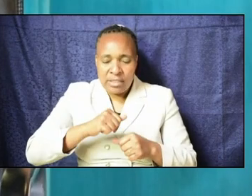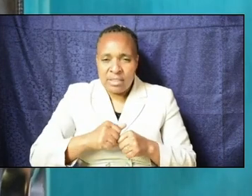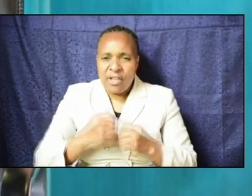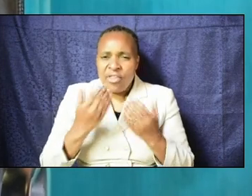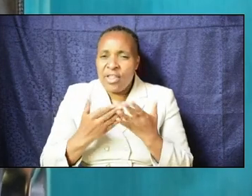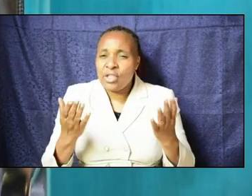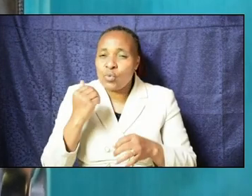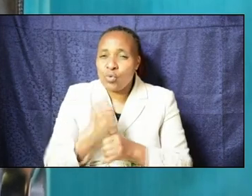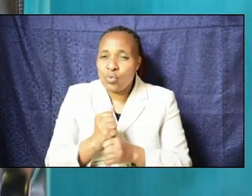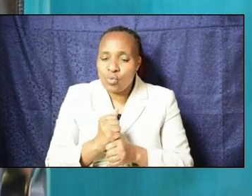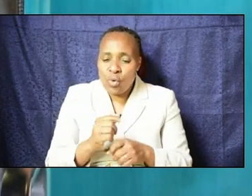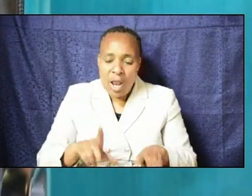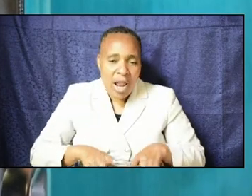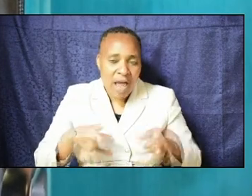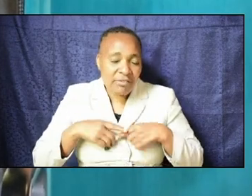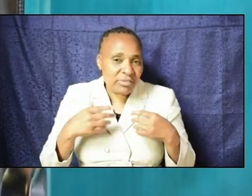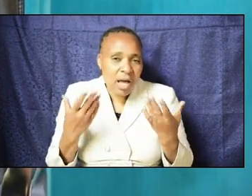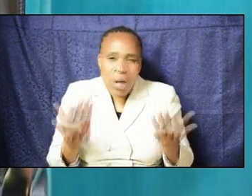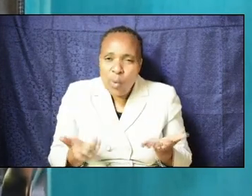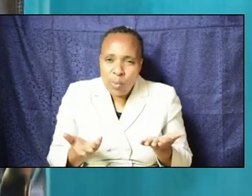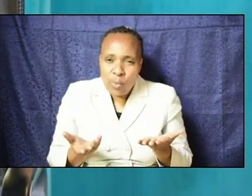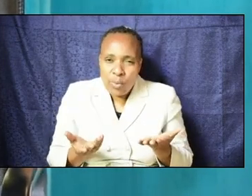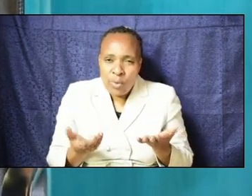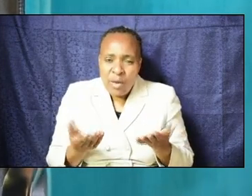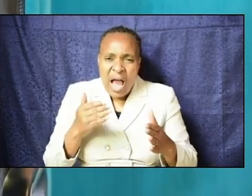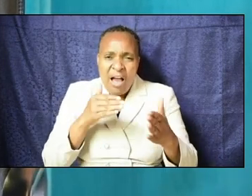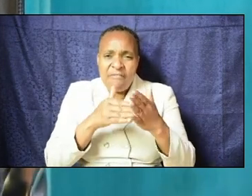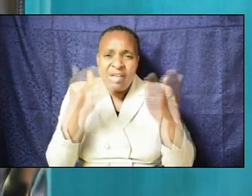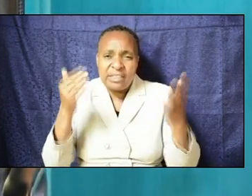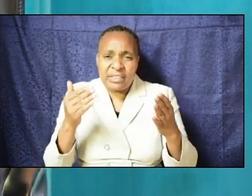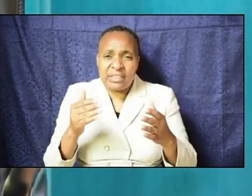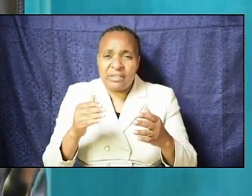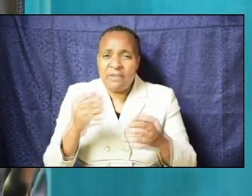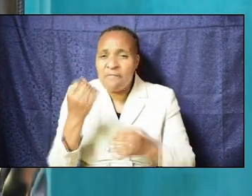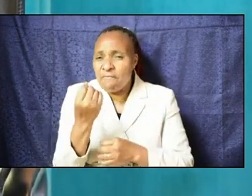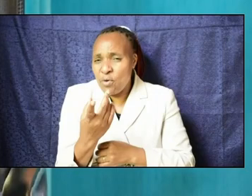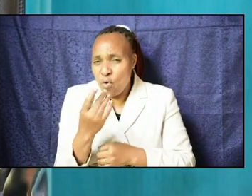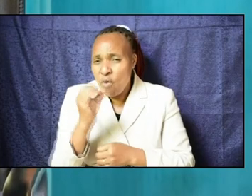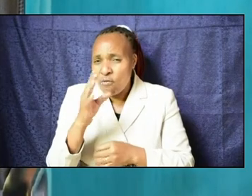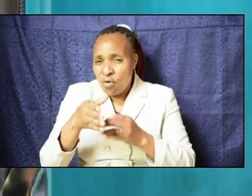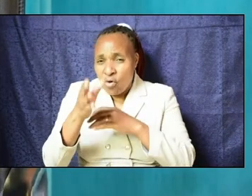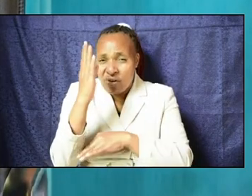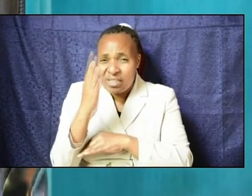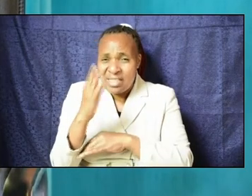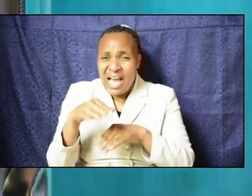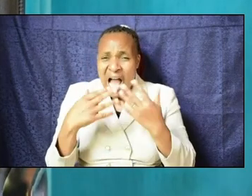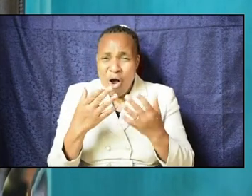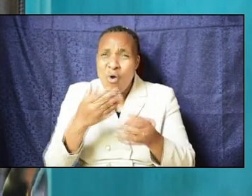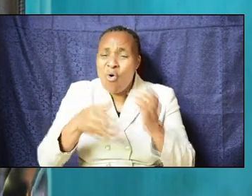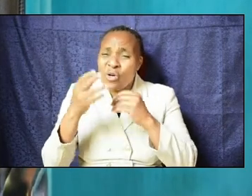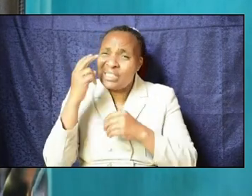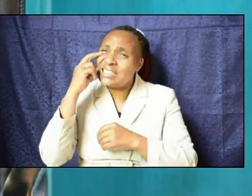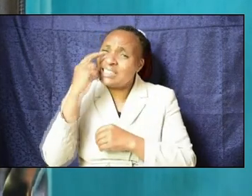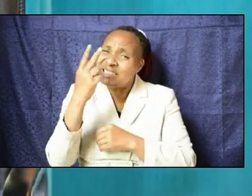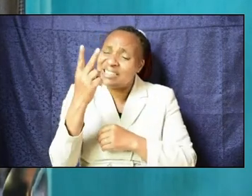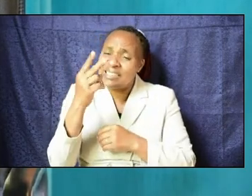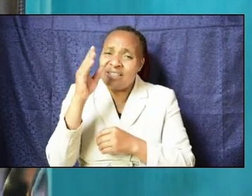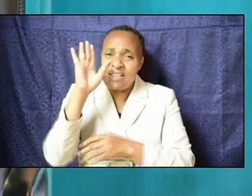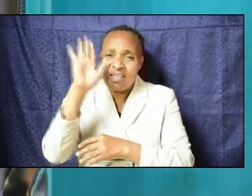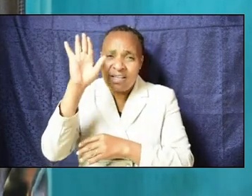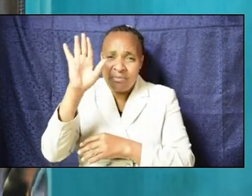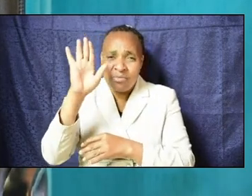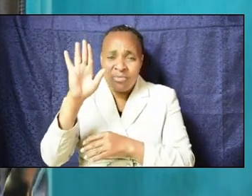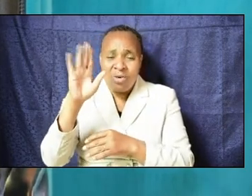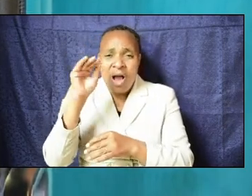and how we live our life, how does it affect the view of God? how do people view God by seeing us